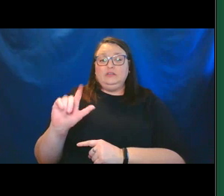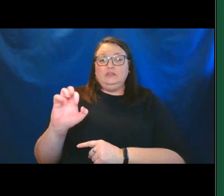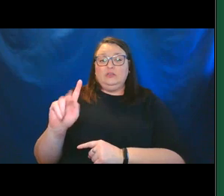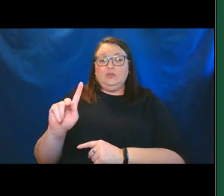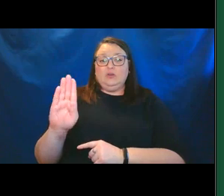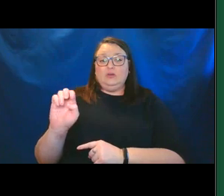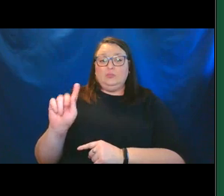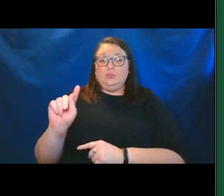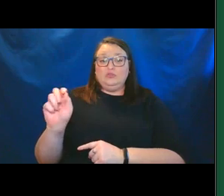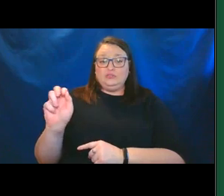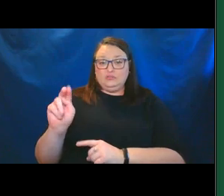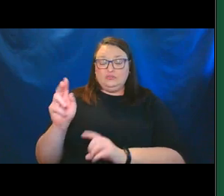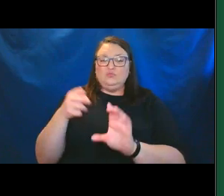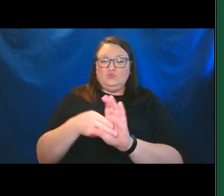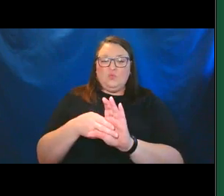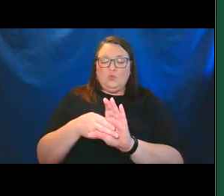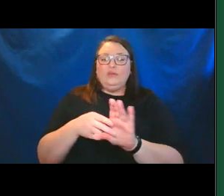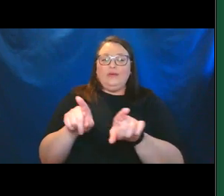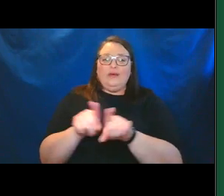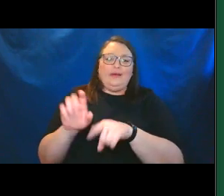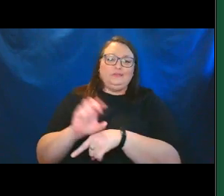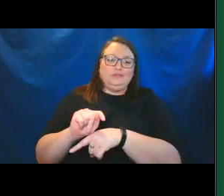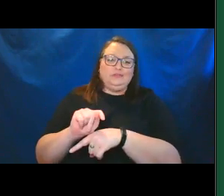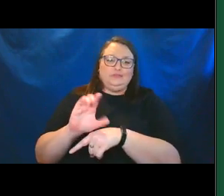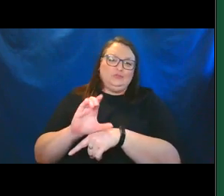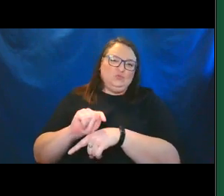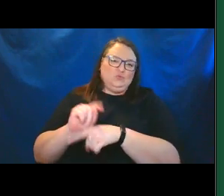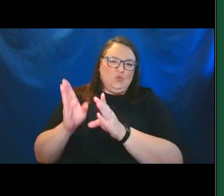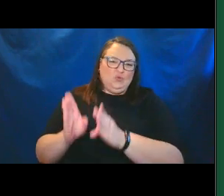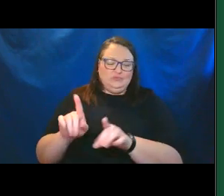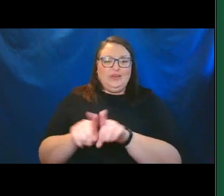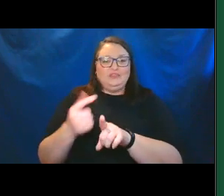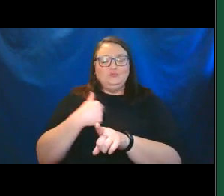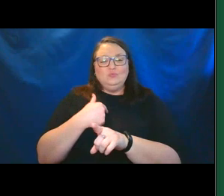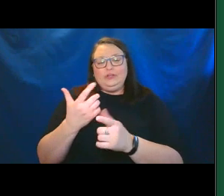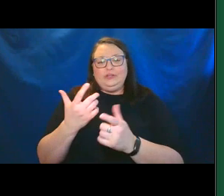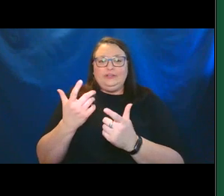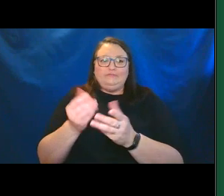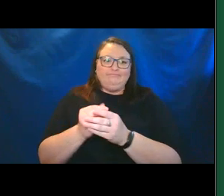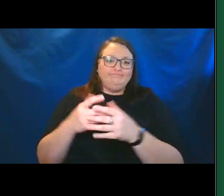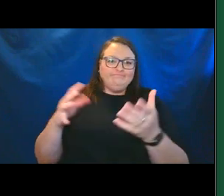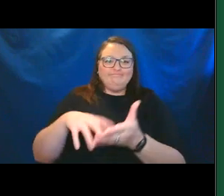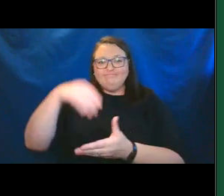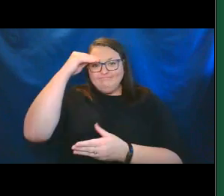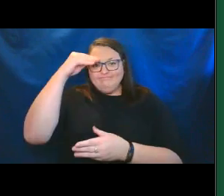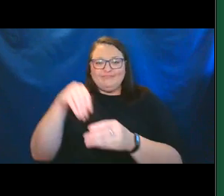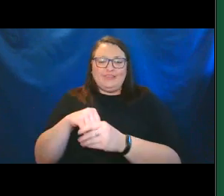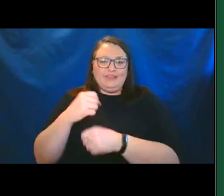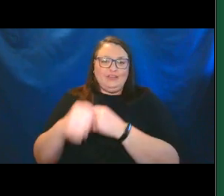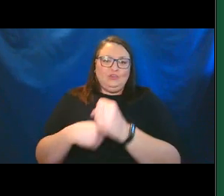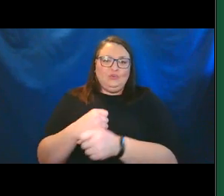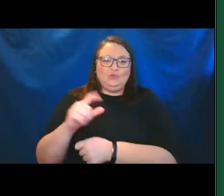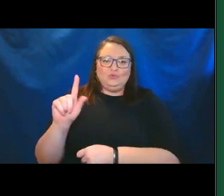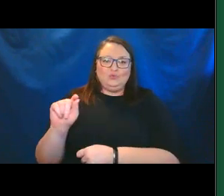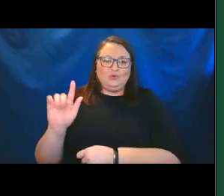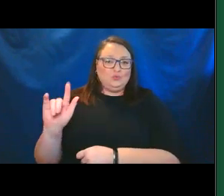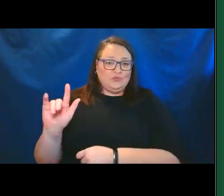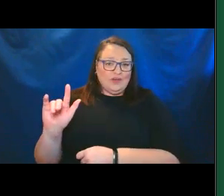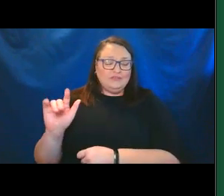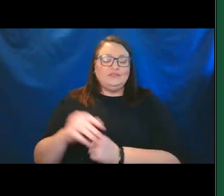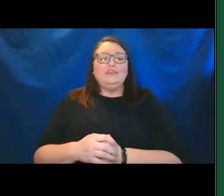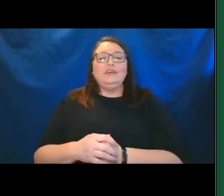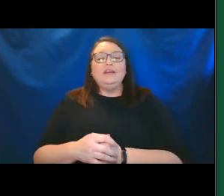we learn and grow in 2025. So you might hear from some of them. I want to make sure that I've said all of their names and given them